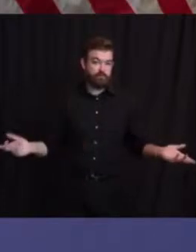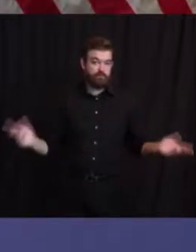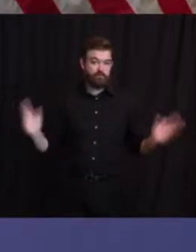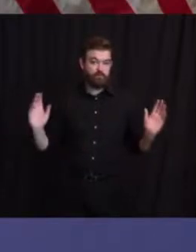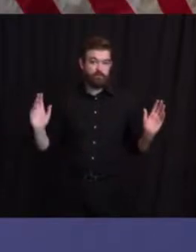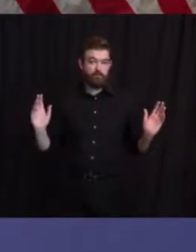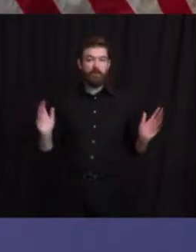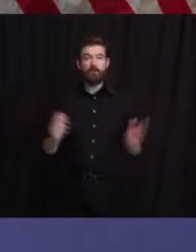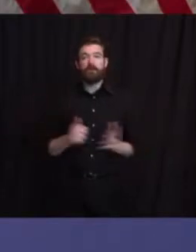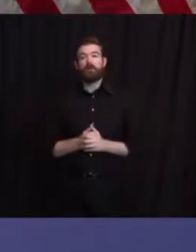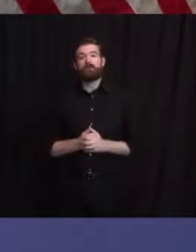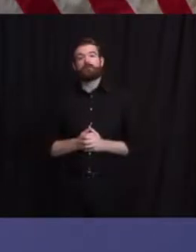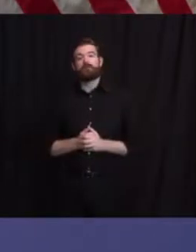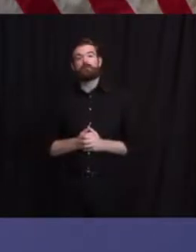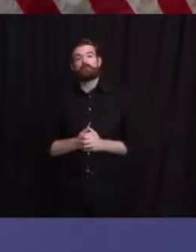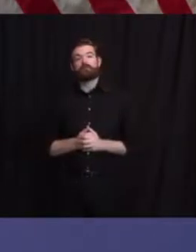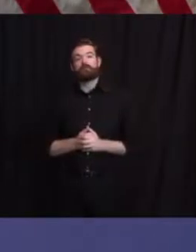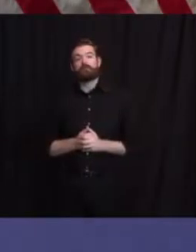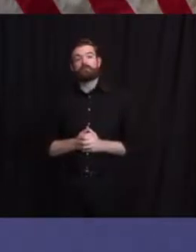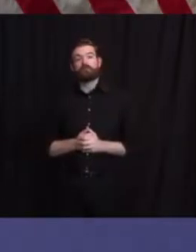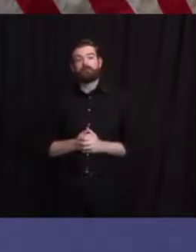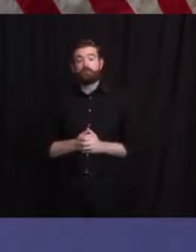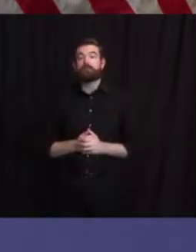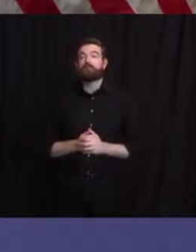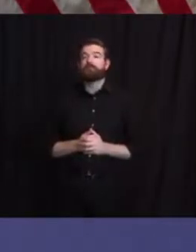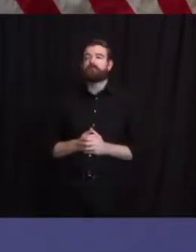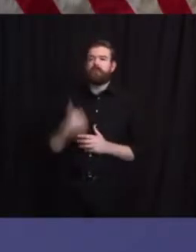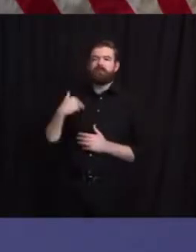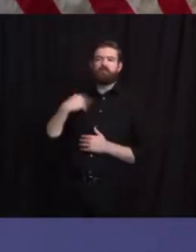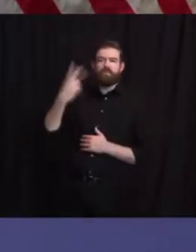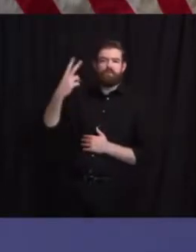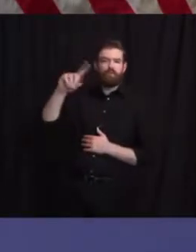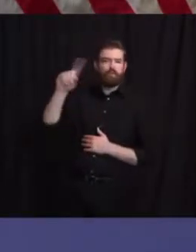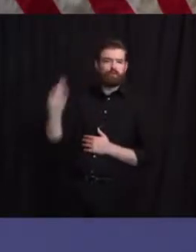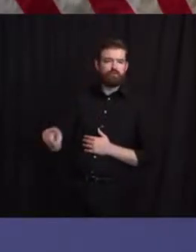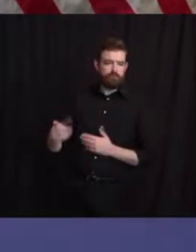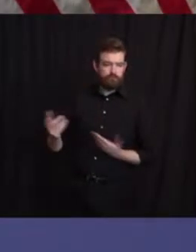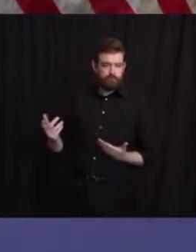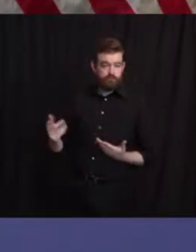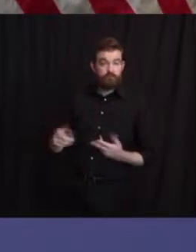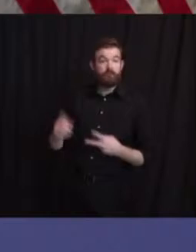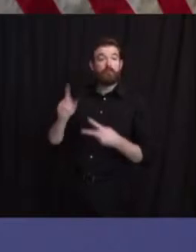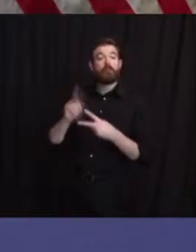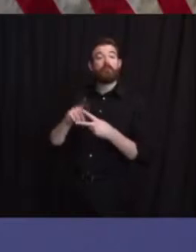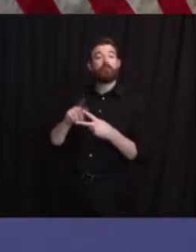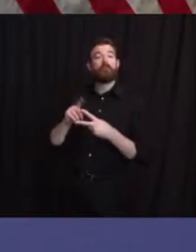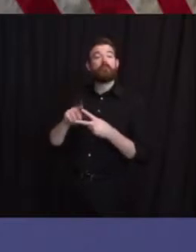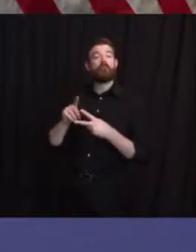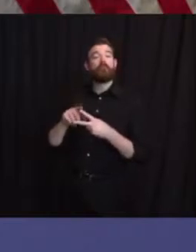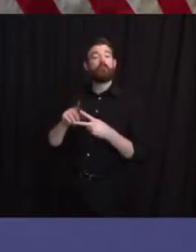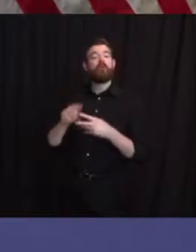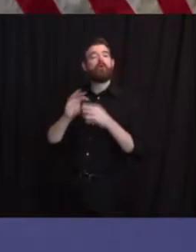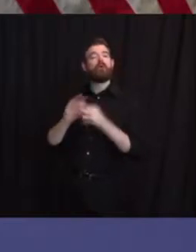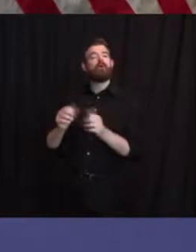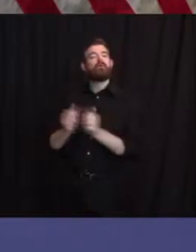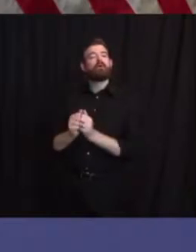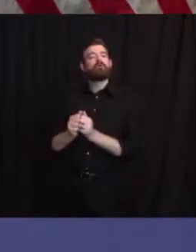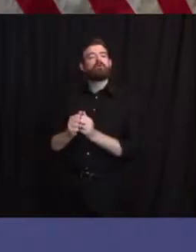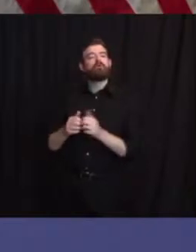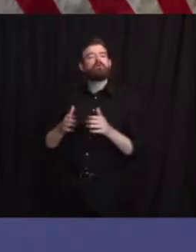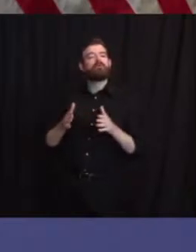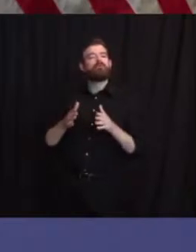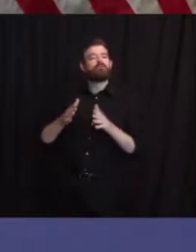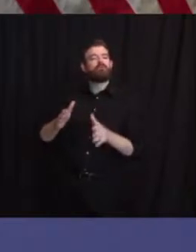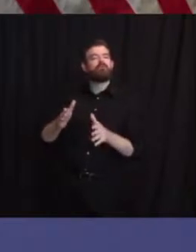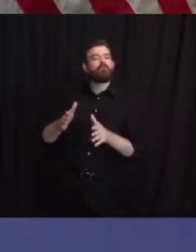two. Two quick questions. First one is, what is your law regarding street fairs? If they're allowed, is there restrictions on